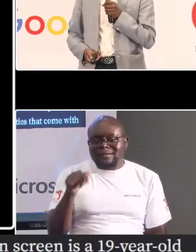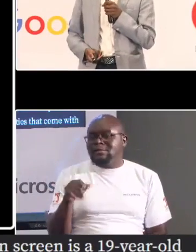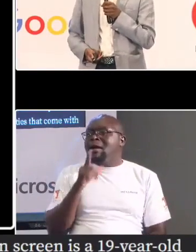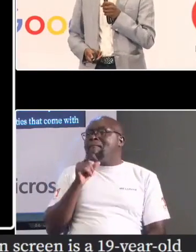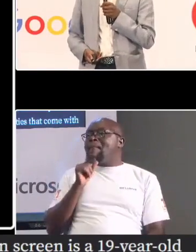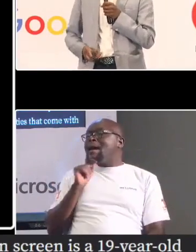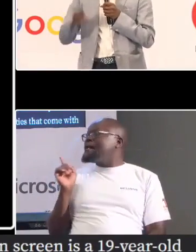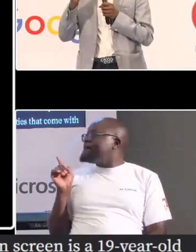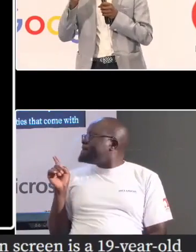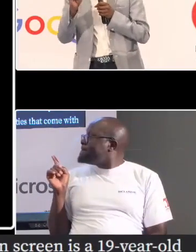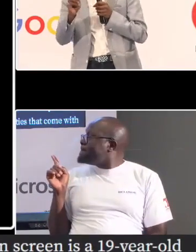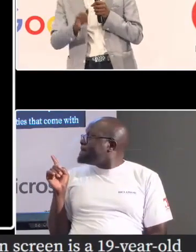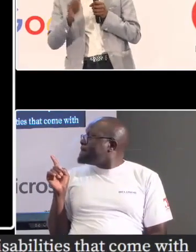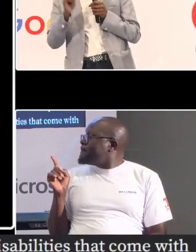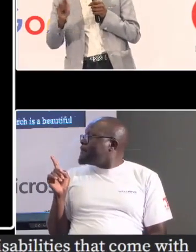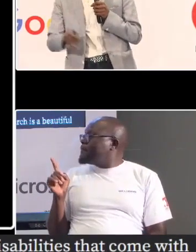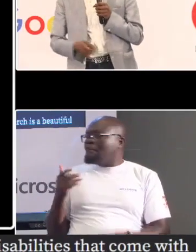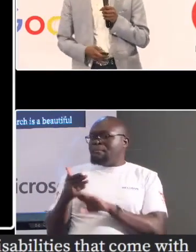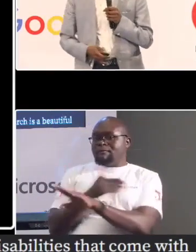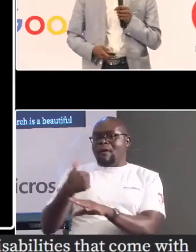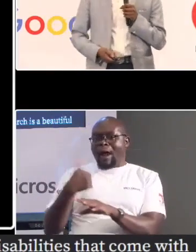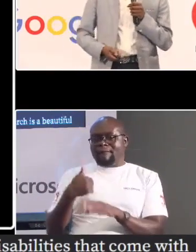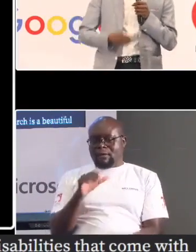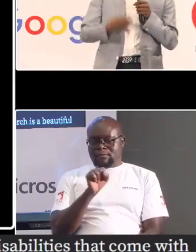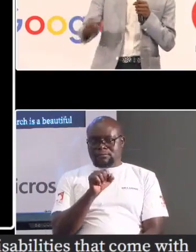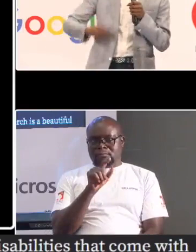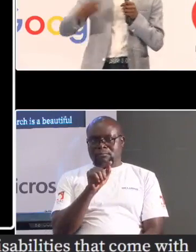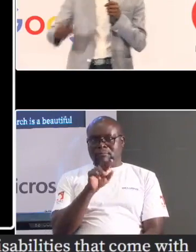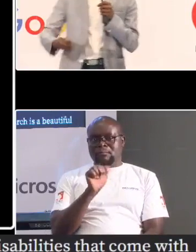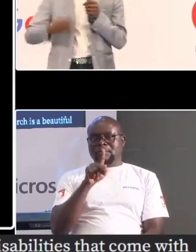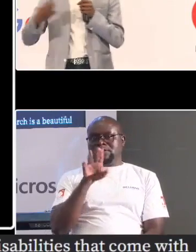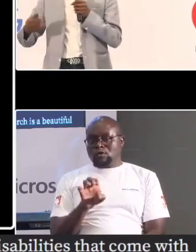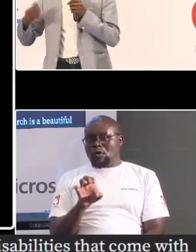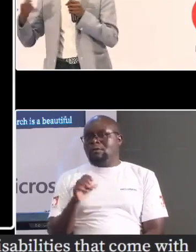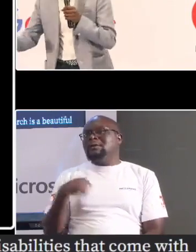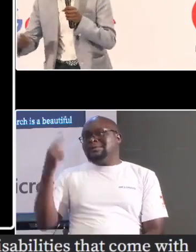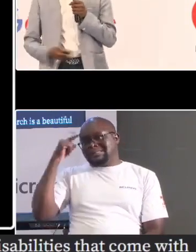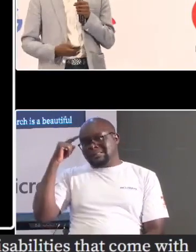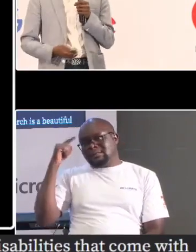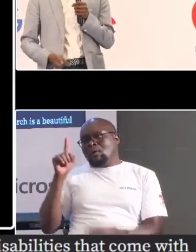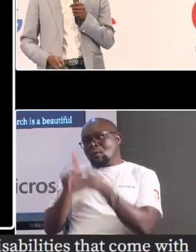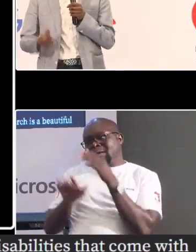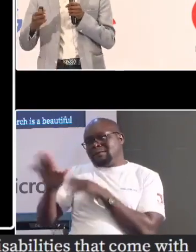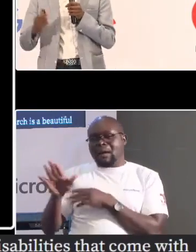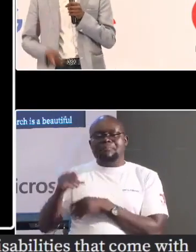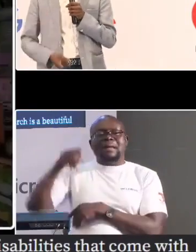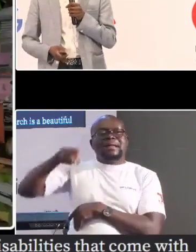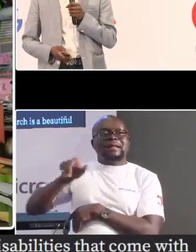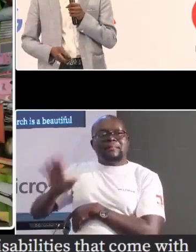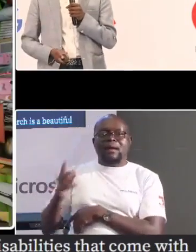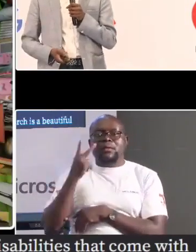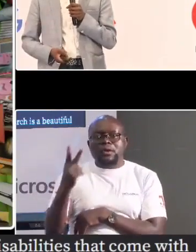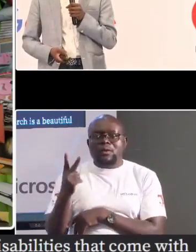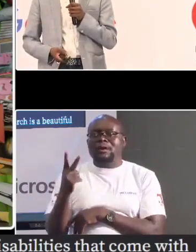gentleman, Mr. Wong, he's recovering from a stroke. And we didn't just look at what is his functional needs. We looked